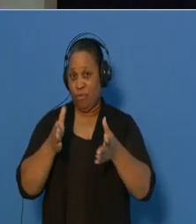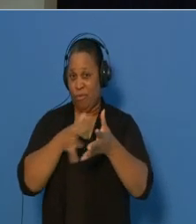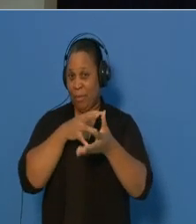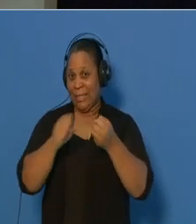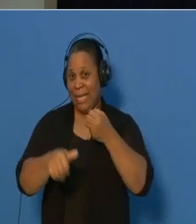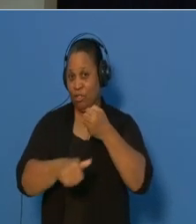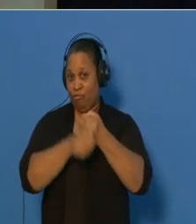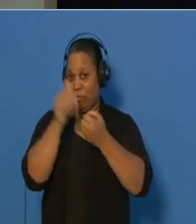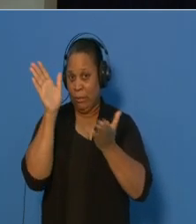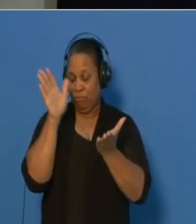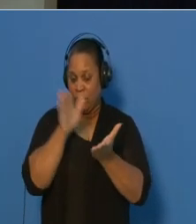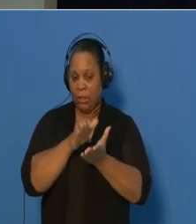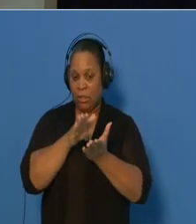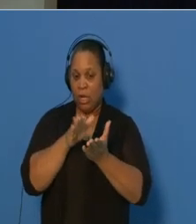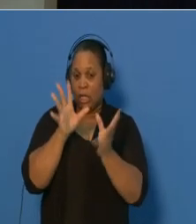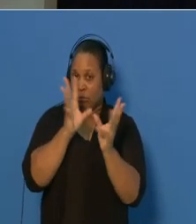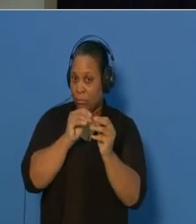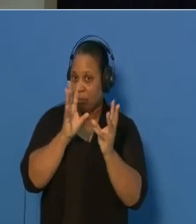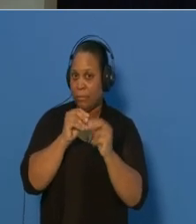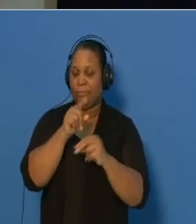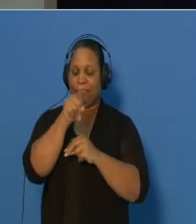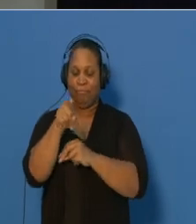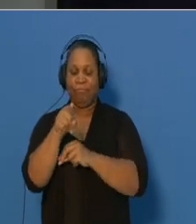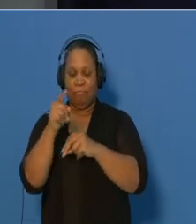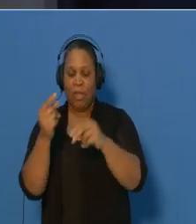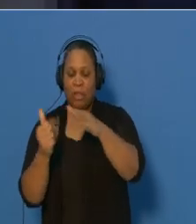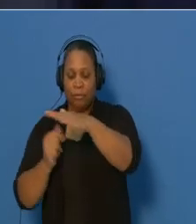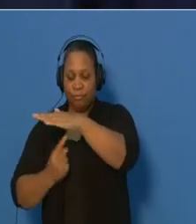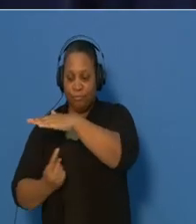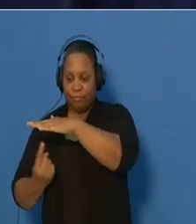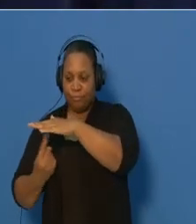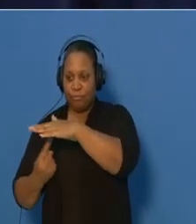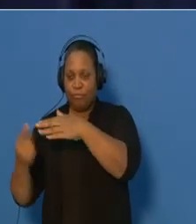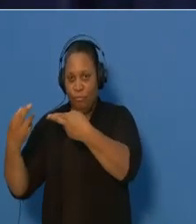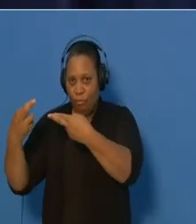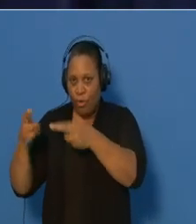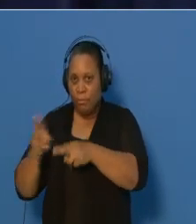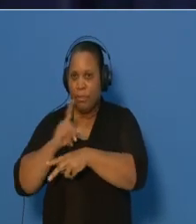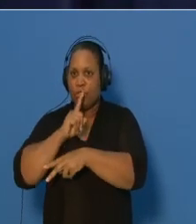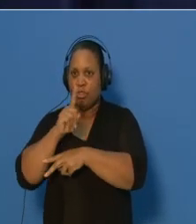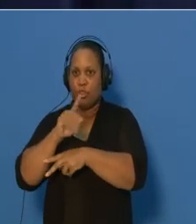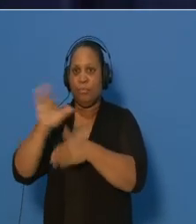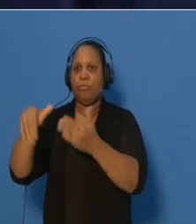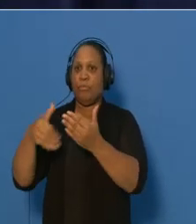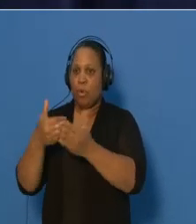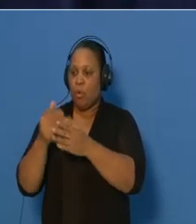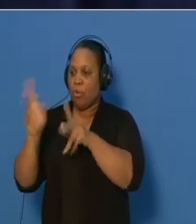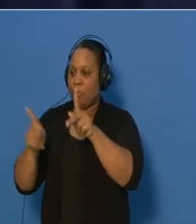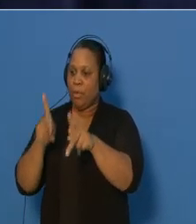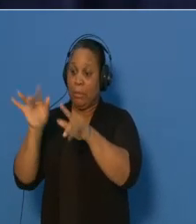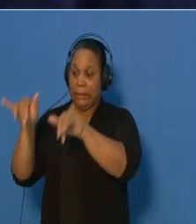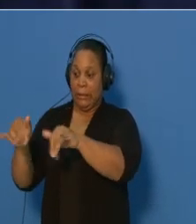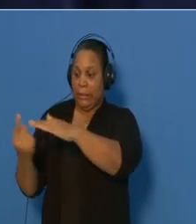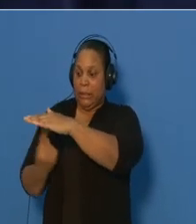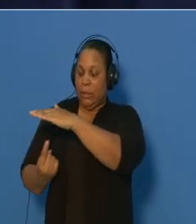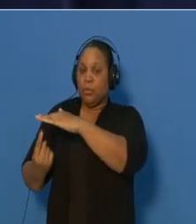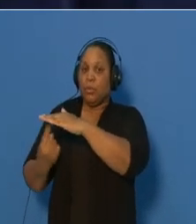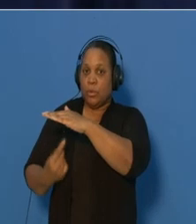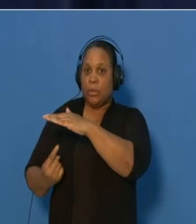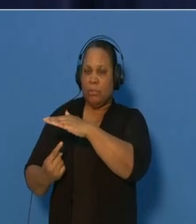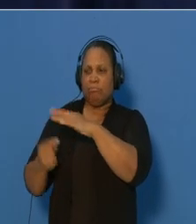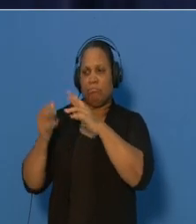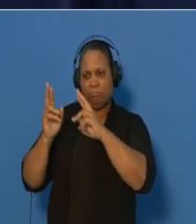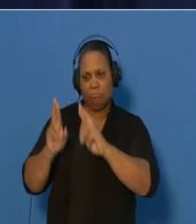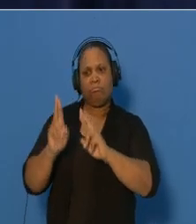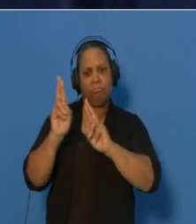Risk Reduction and Mitigation Team that is in the facilities, making sure that all the rooms are, that all of the people staying in the quarantine facilities are respecting